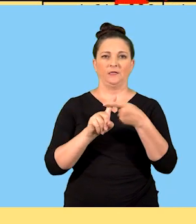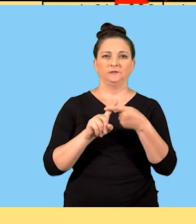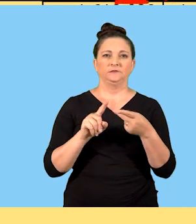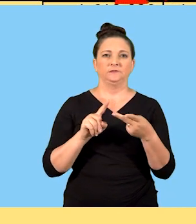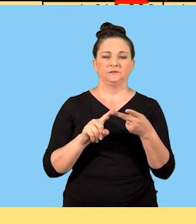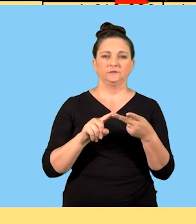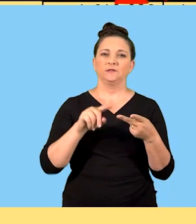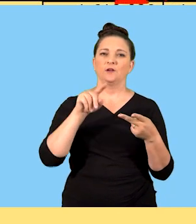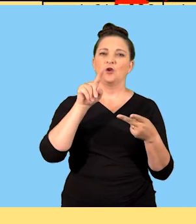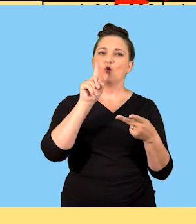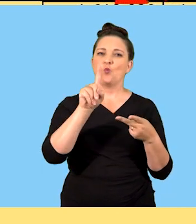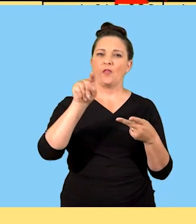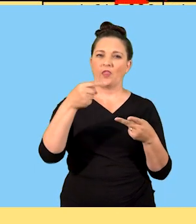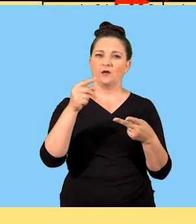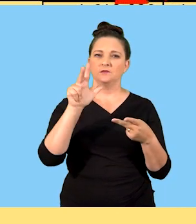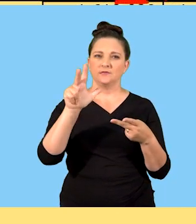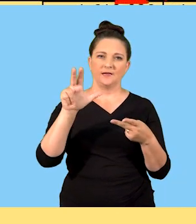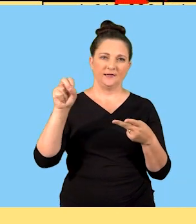16,500 plus